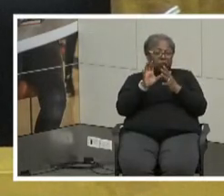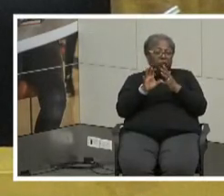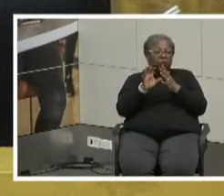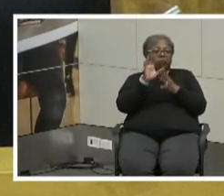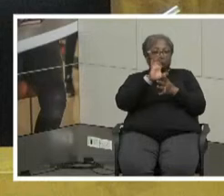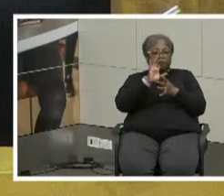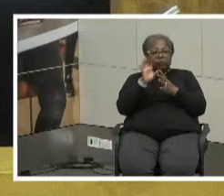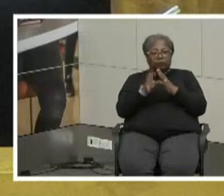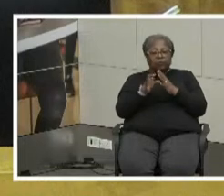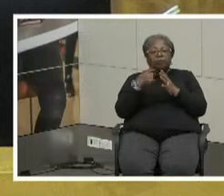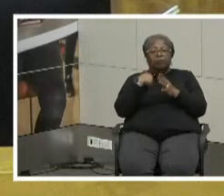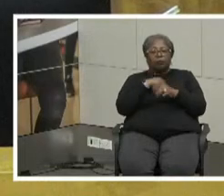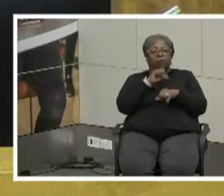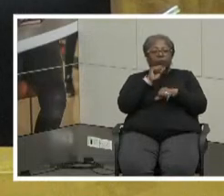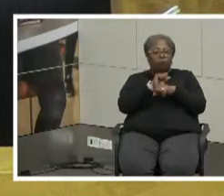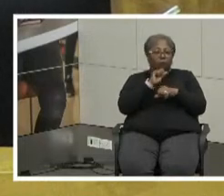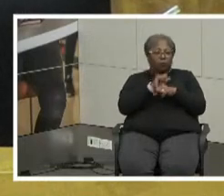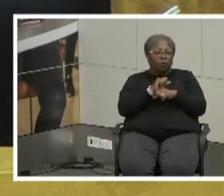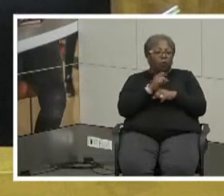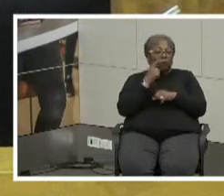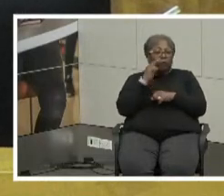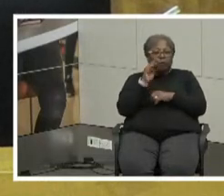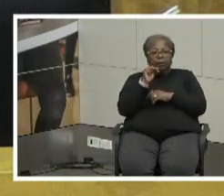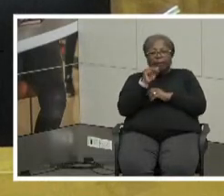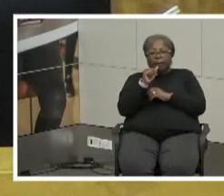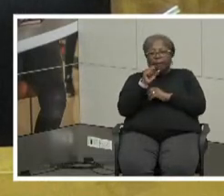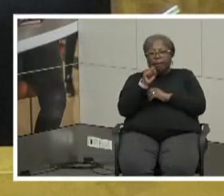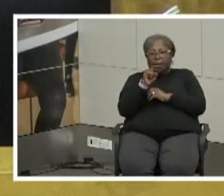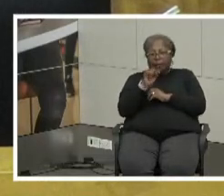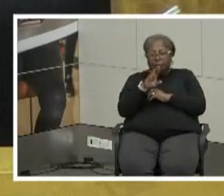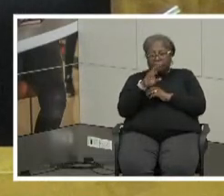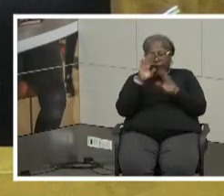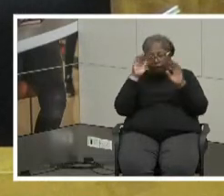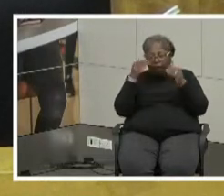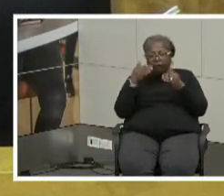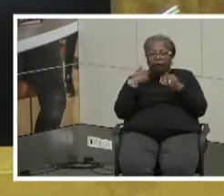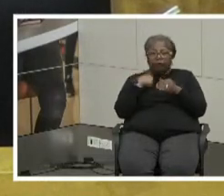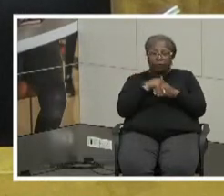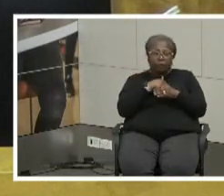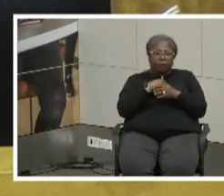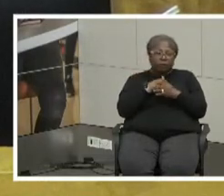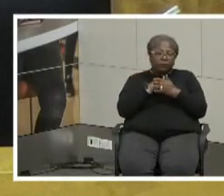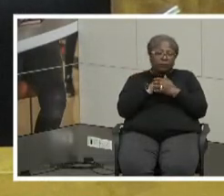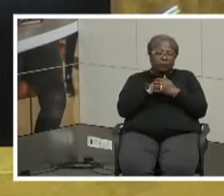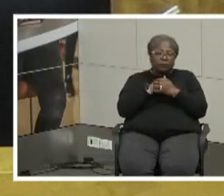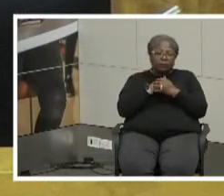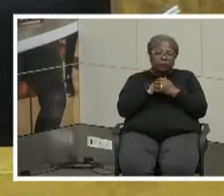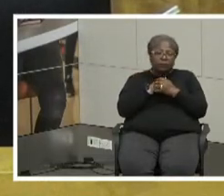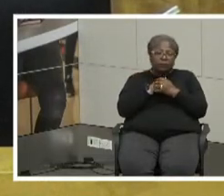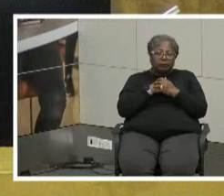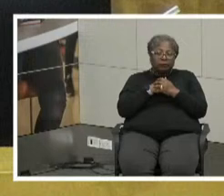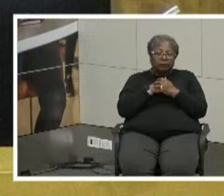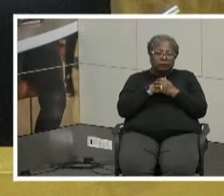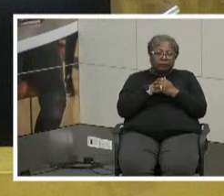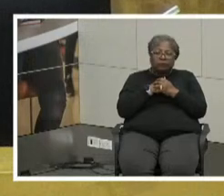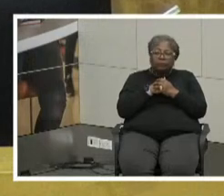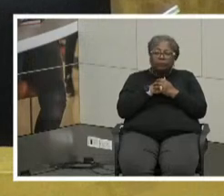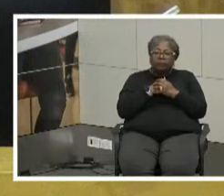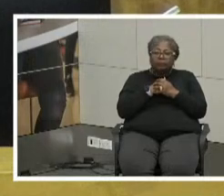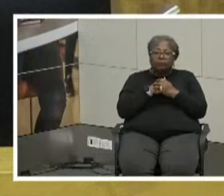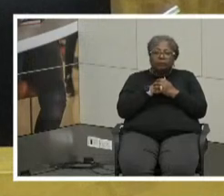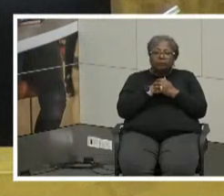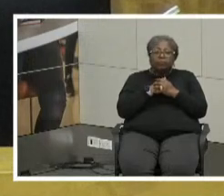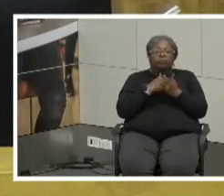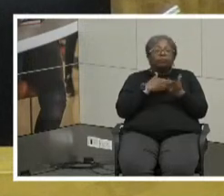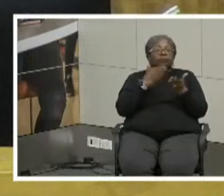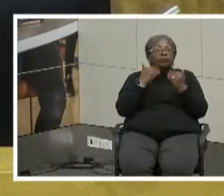are working towards Master's Focus so we are at a 12 out of possible 15 points